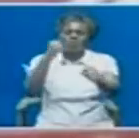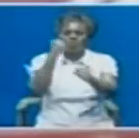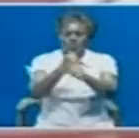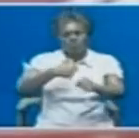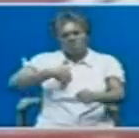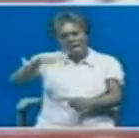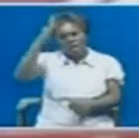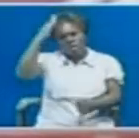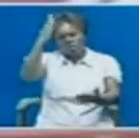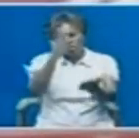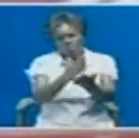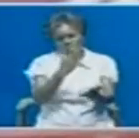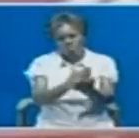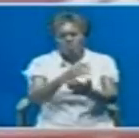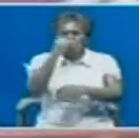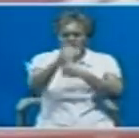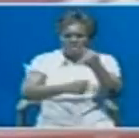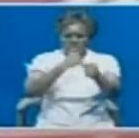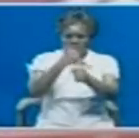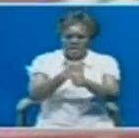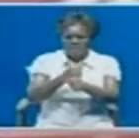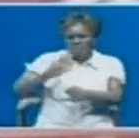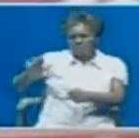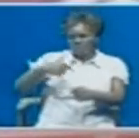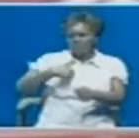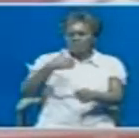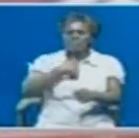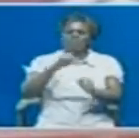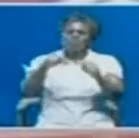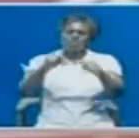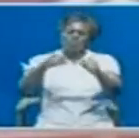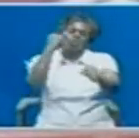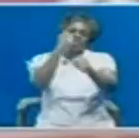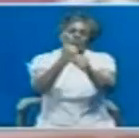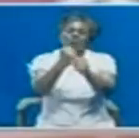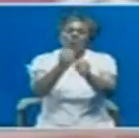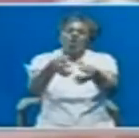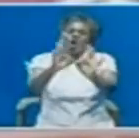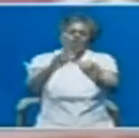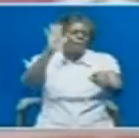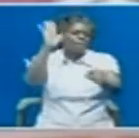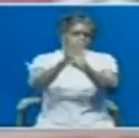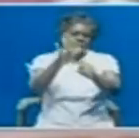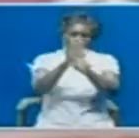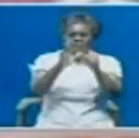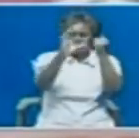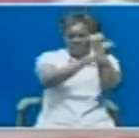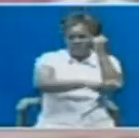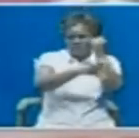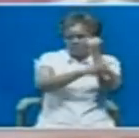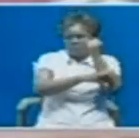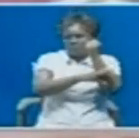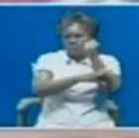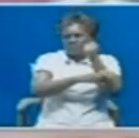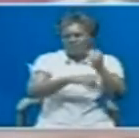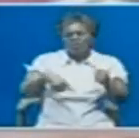know with the years that are left in me, I can still offer a lot to this country, not only sports.